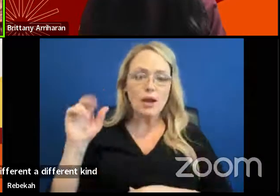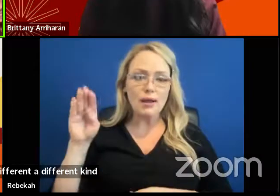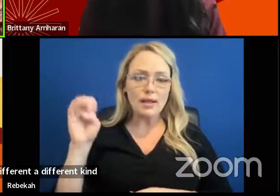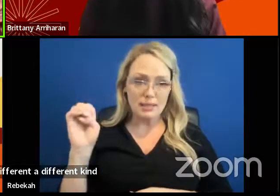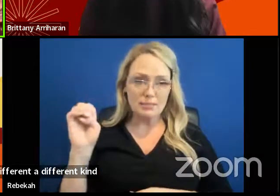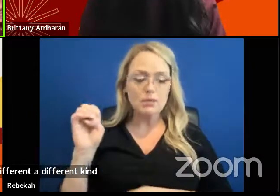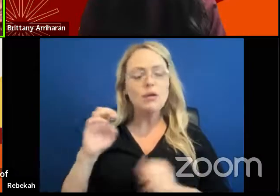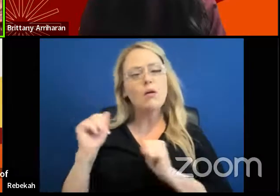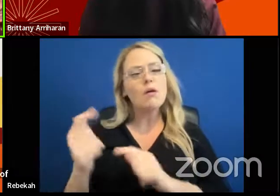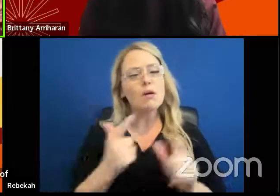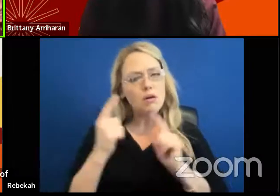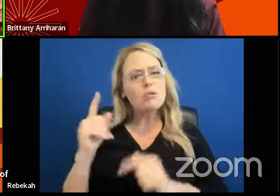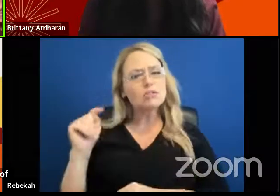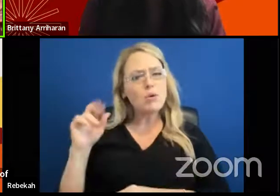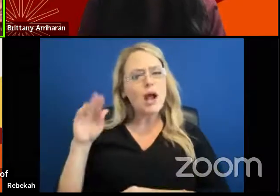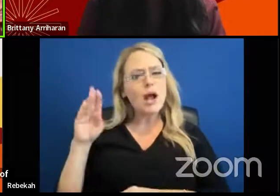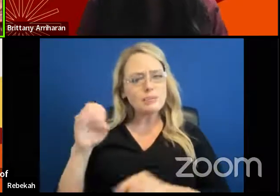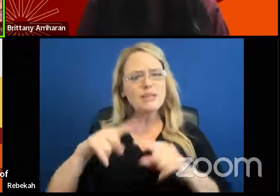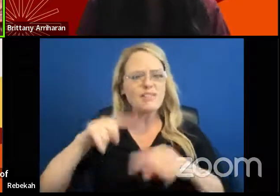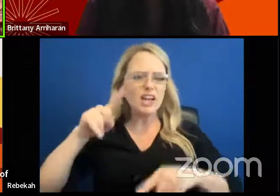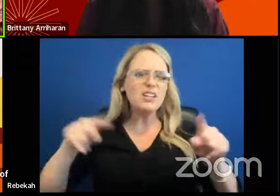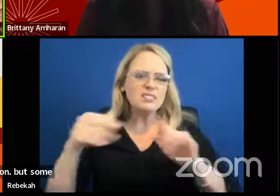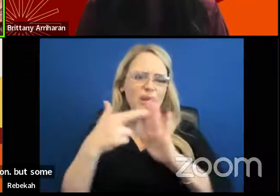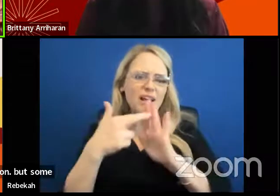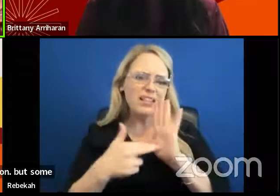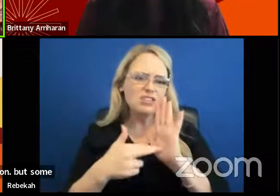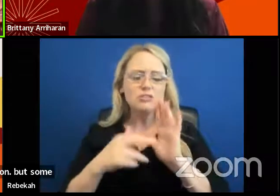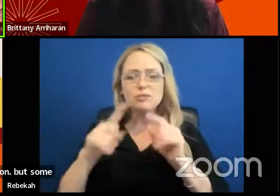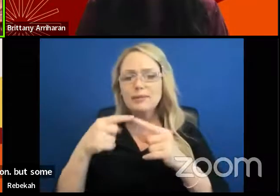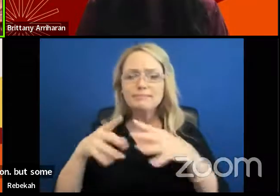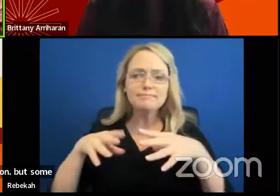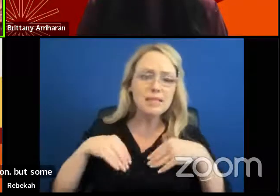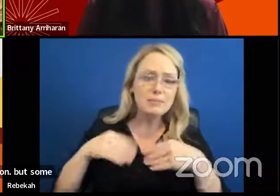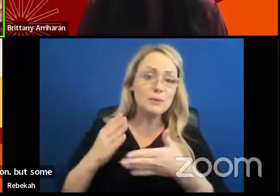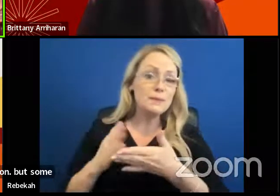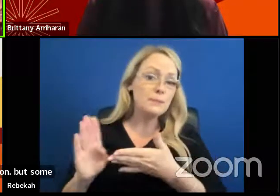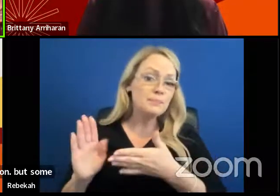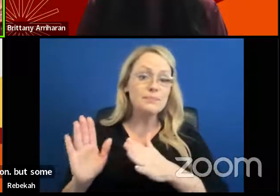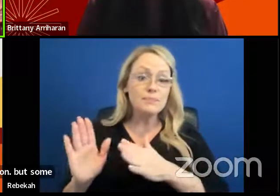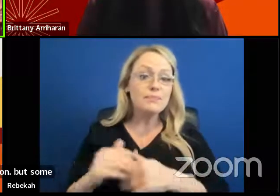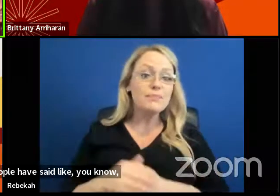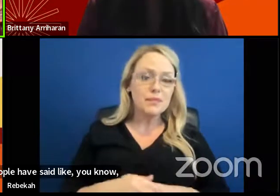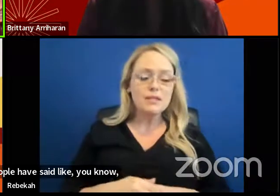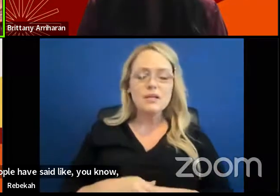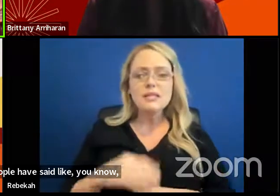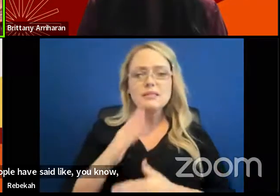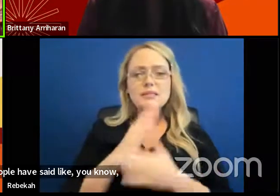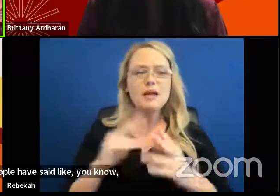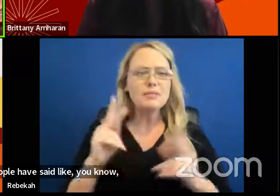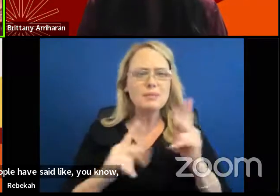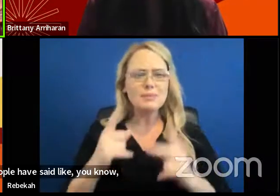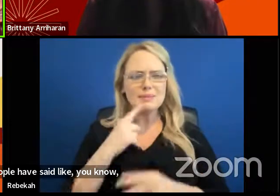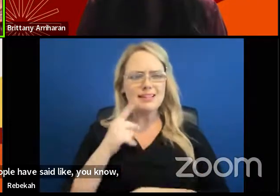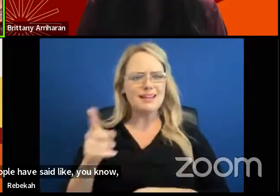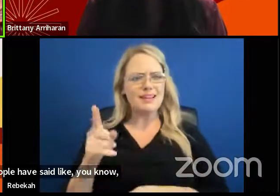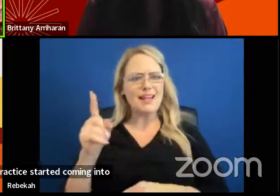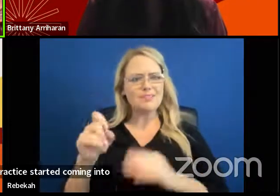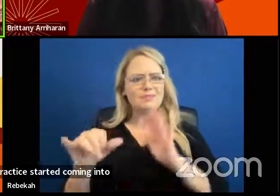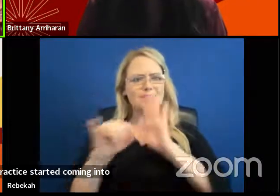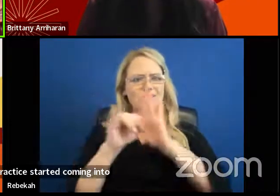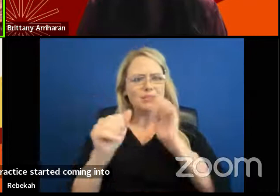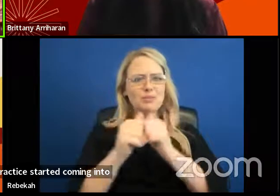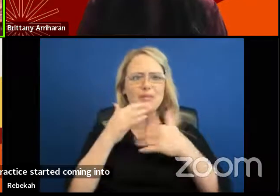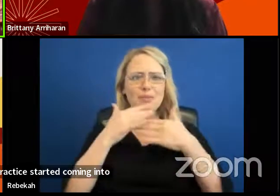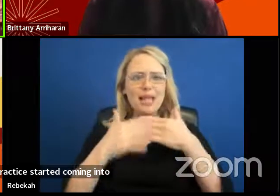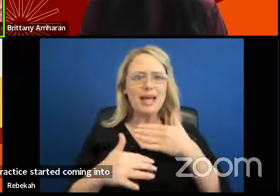regulation. But some people have said, like, you know, when that practice started coming into thing, it was kind of like a